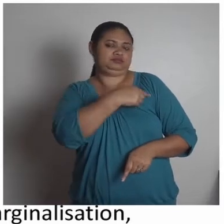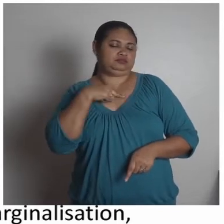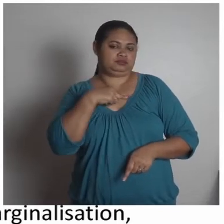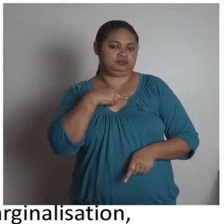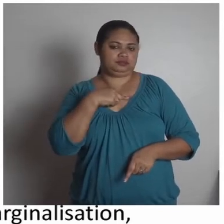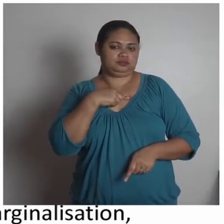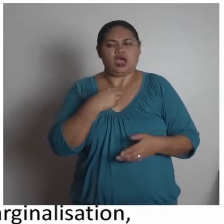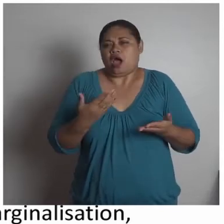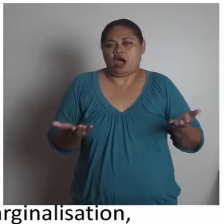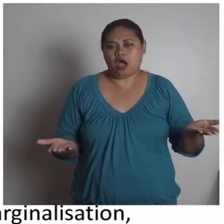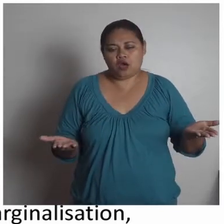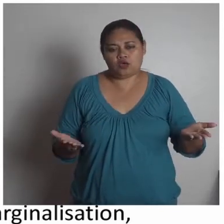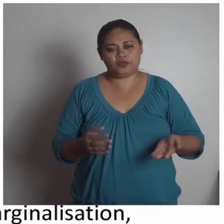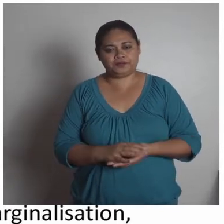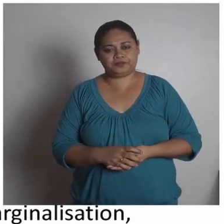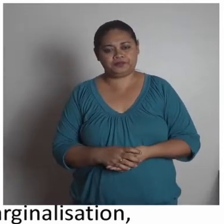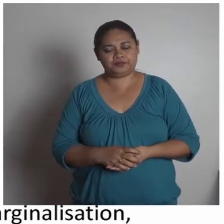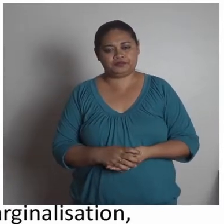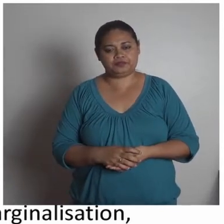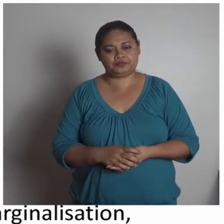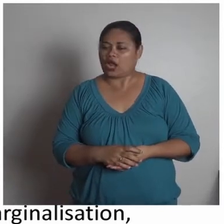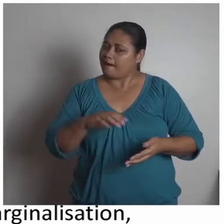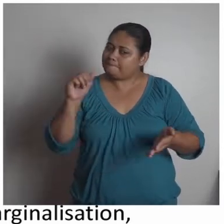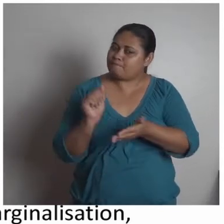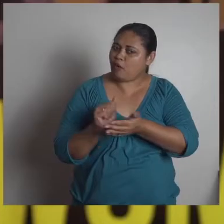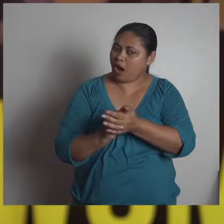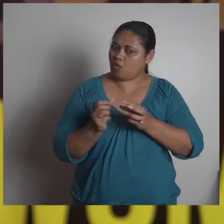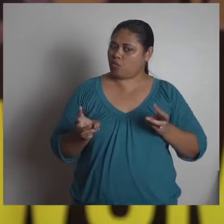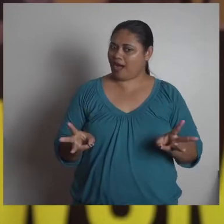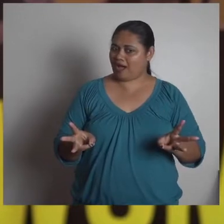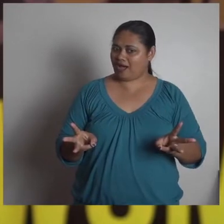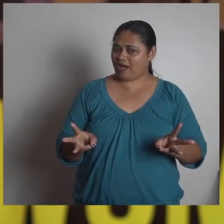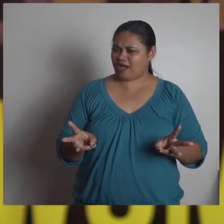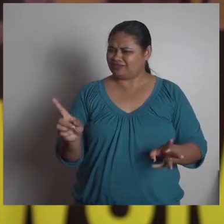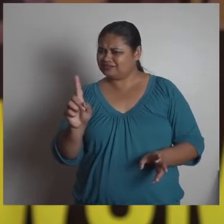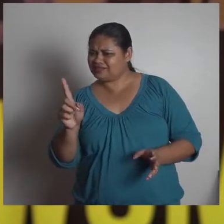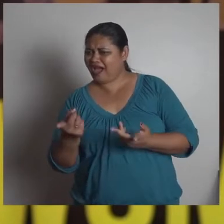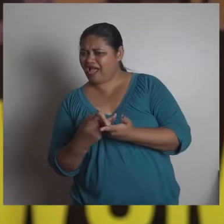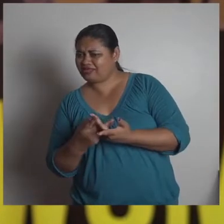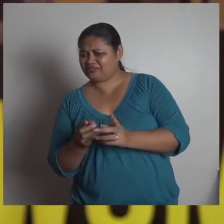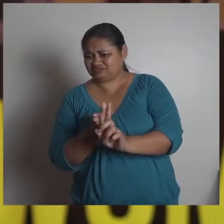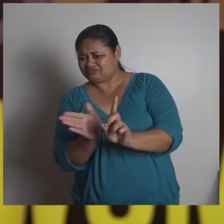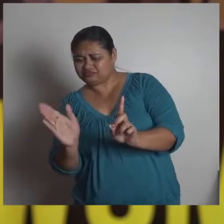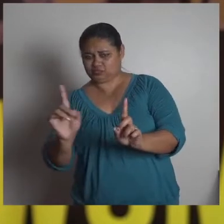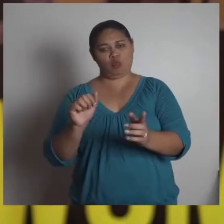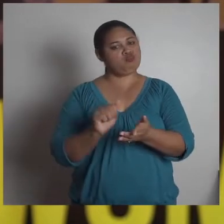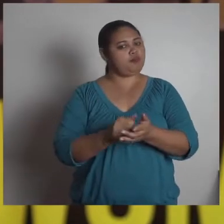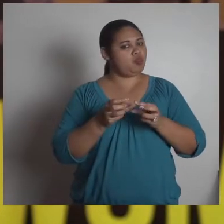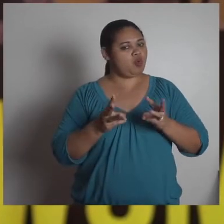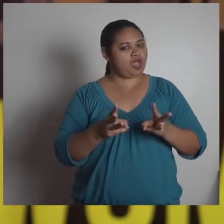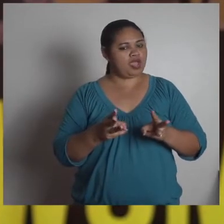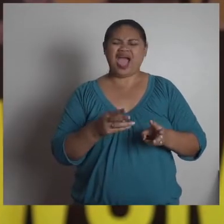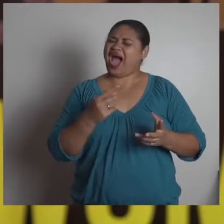means that we have to make that commitment in solidarity to each other to do it, right? To do it in proper ways.